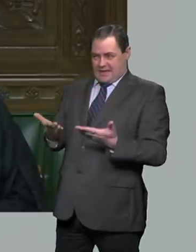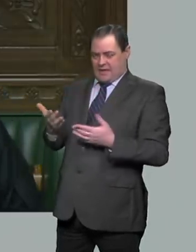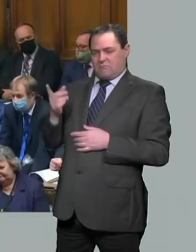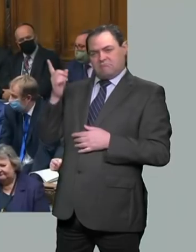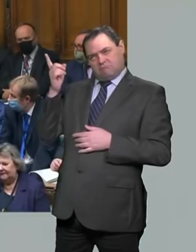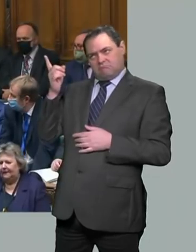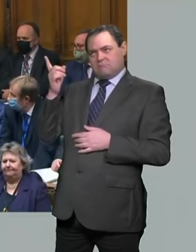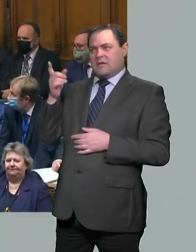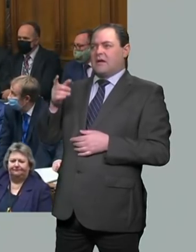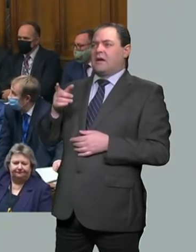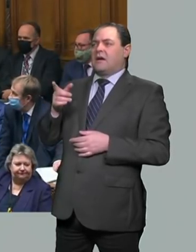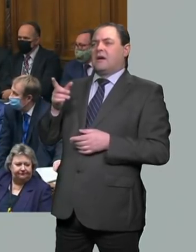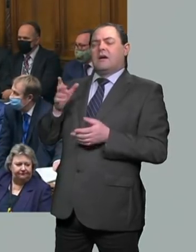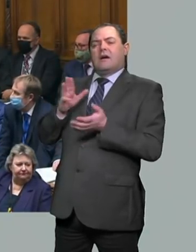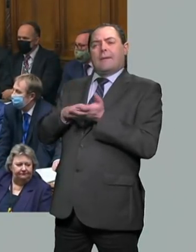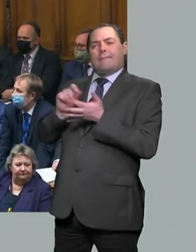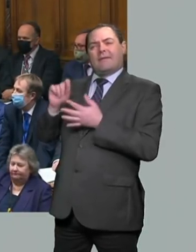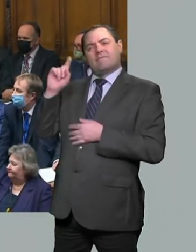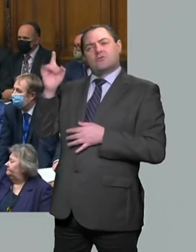McVeigh.